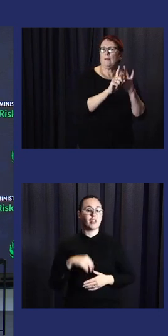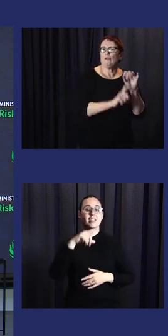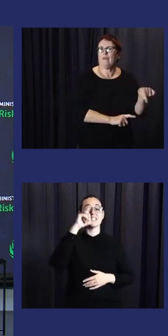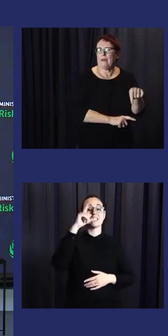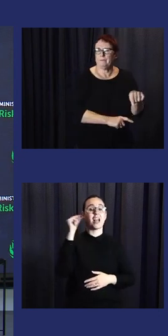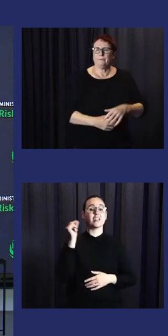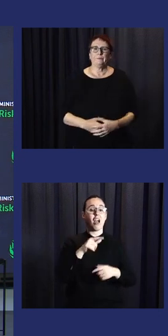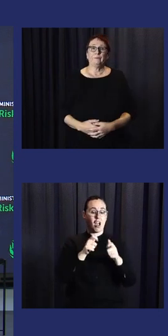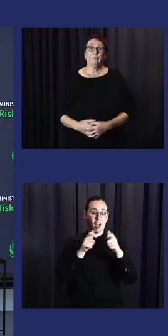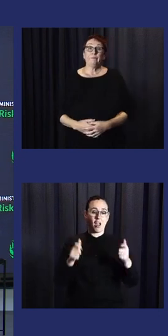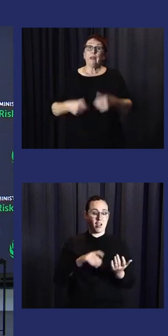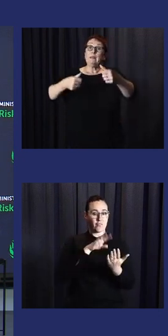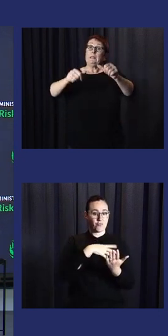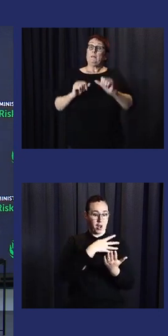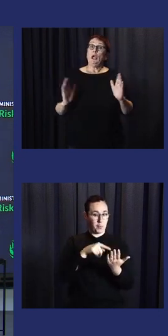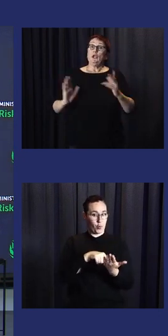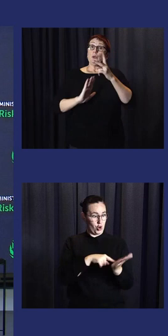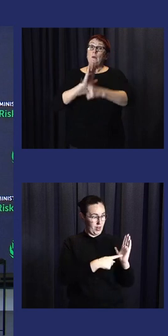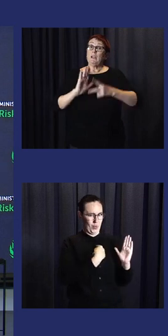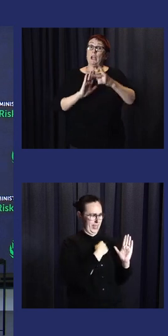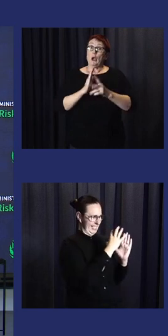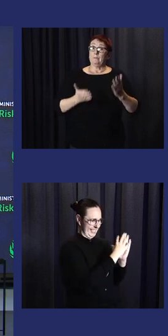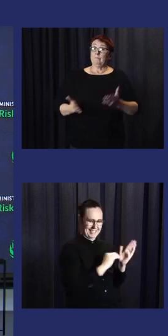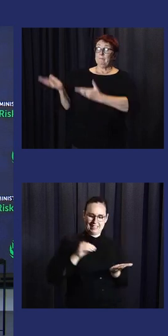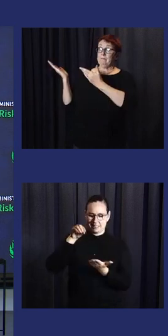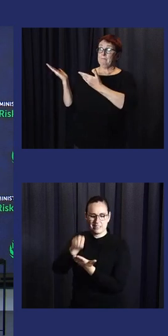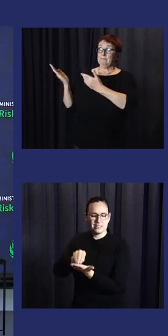We'll now play a short introductory video on this topic.